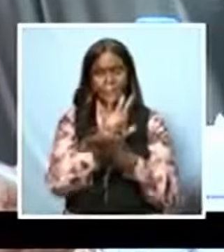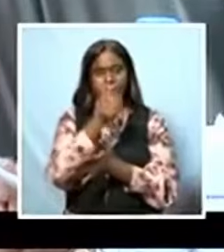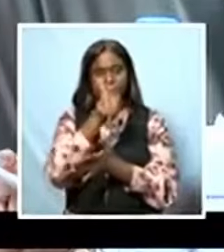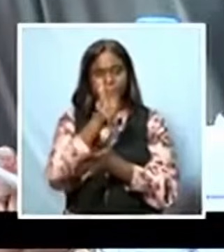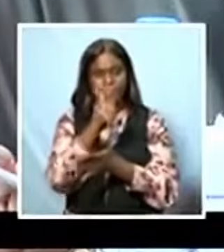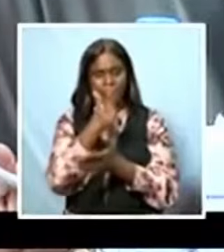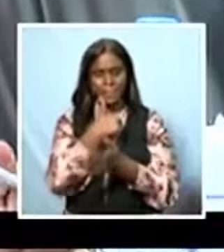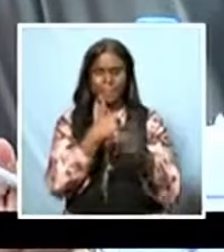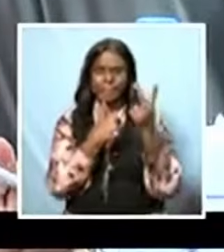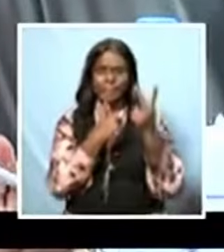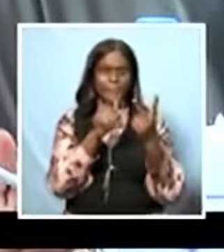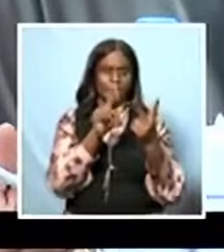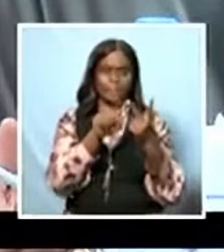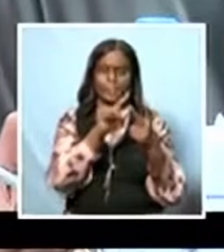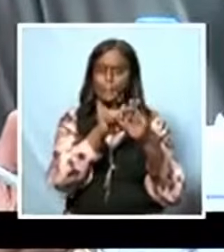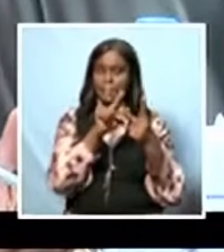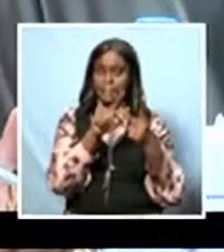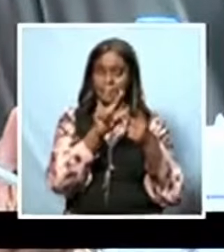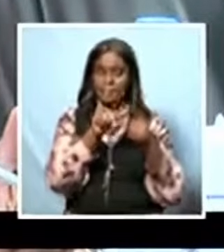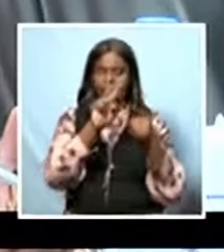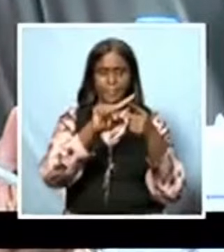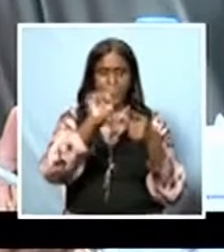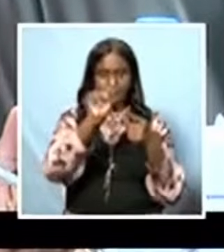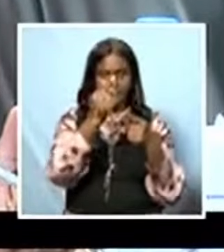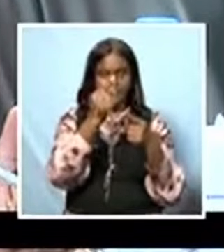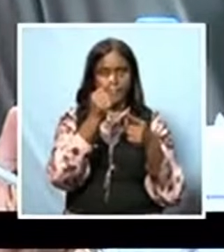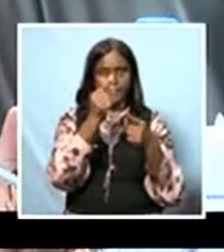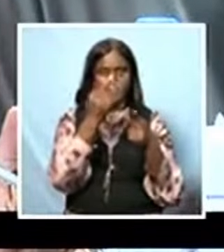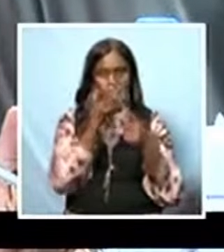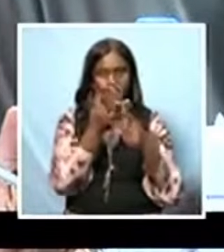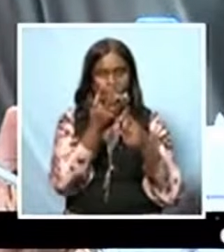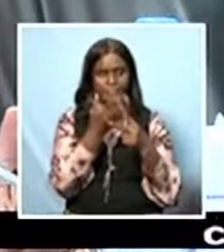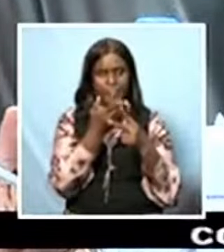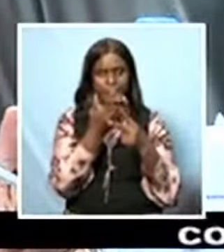There are two queries. The first one is on